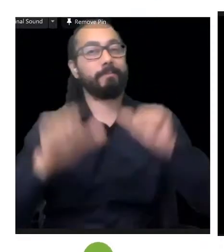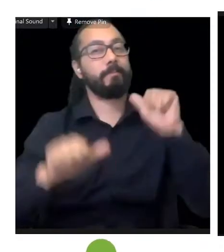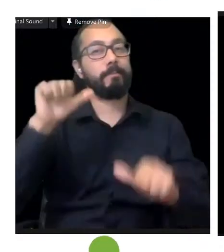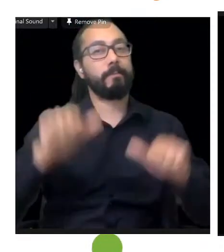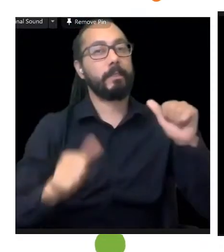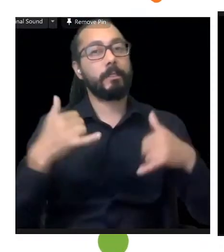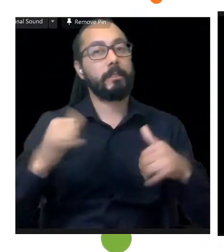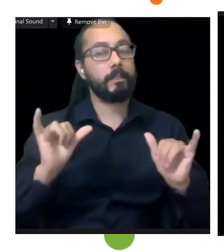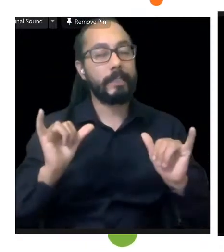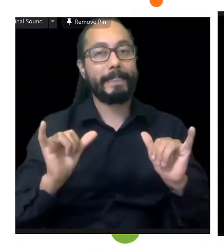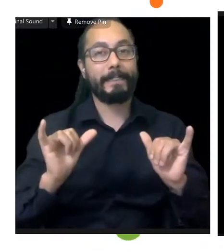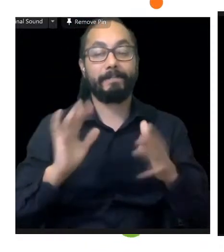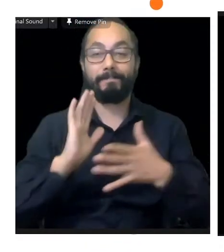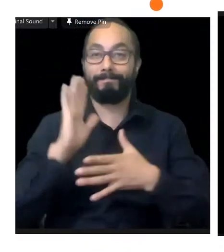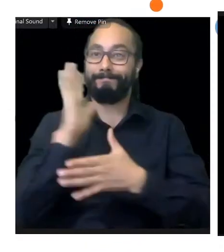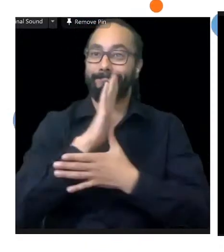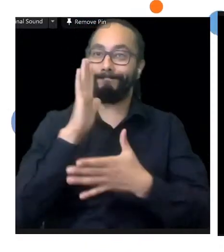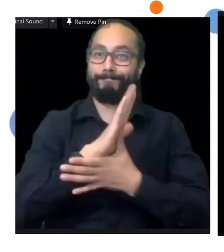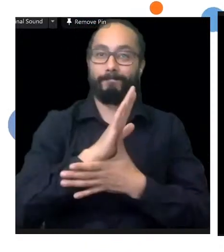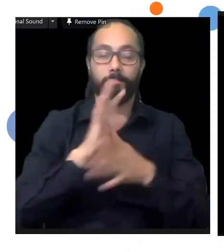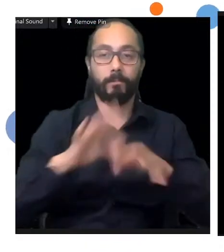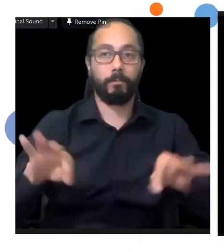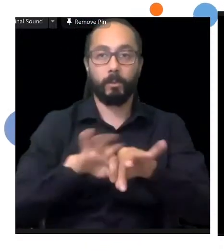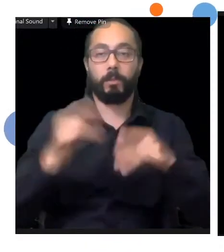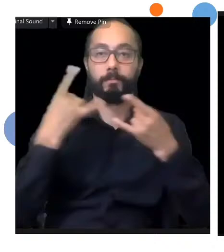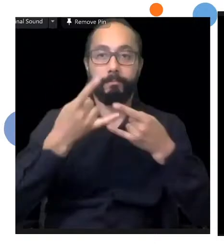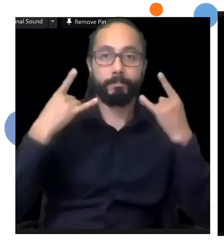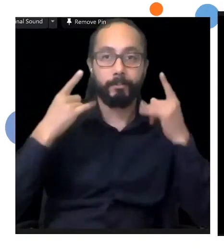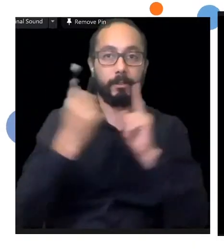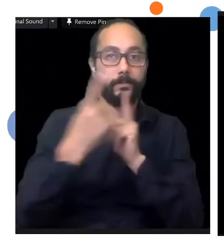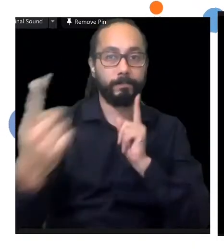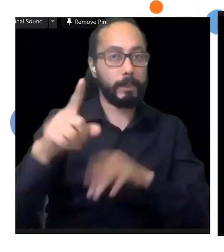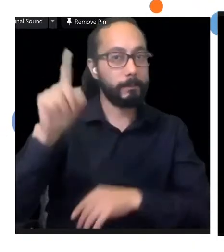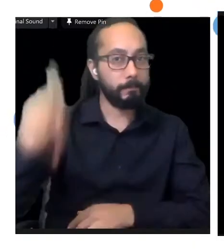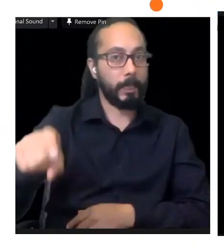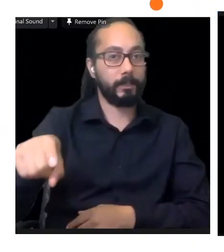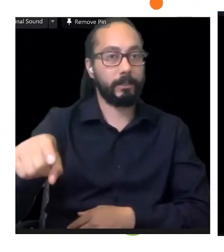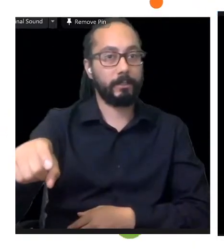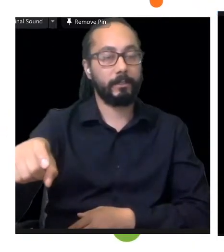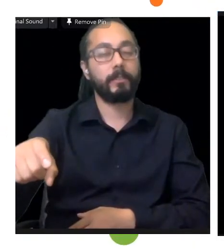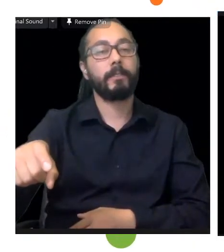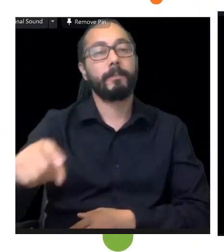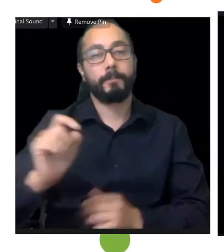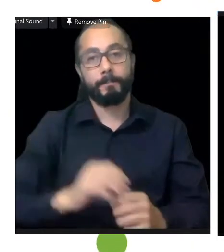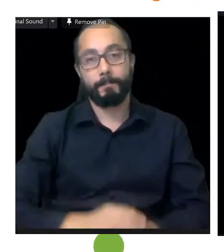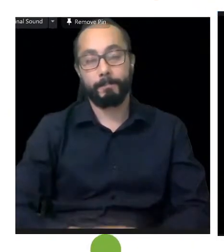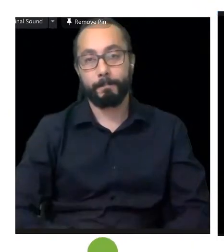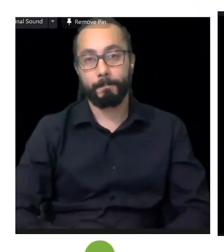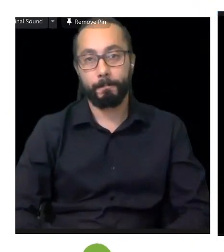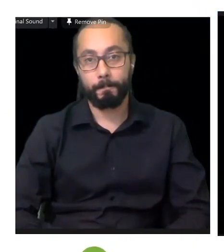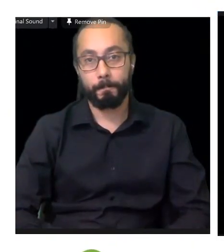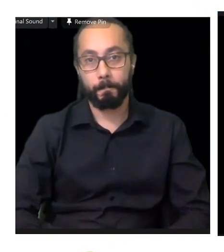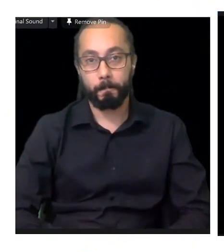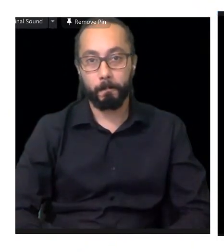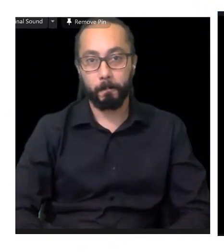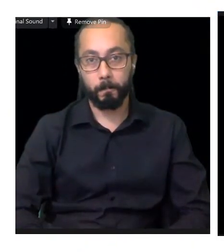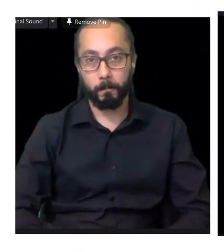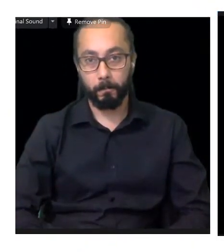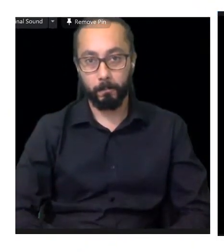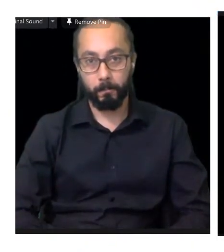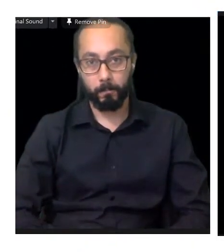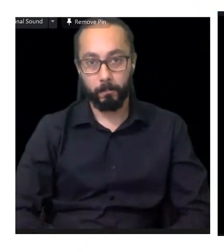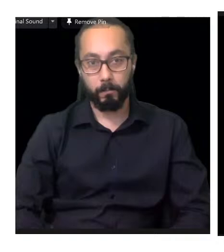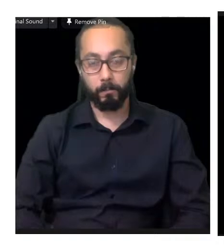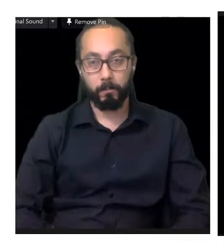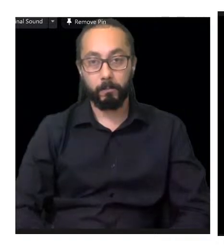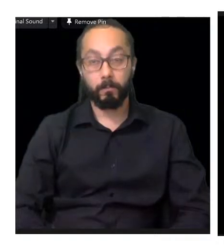distancing being kind of like the 1-2 that people are expecting on that front. So, key